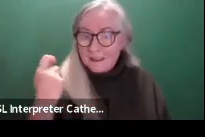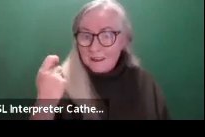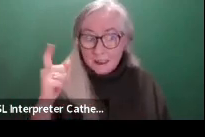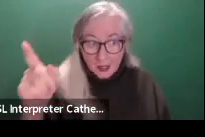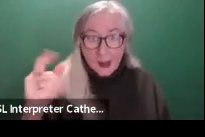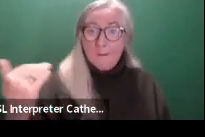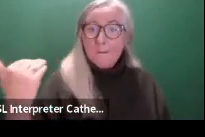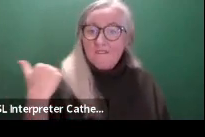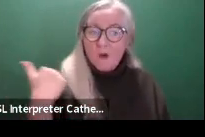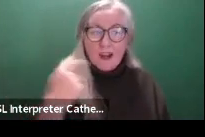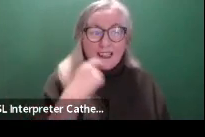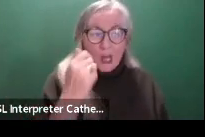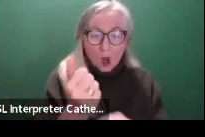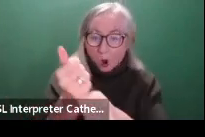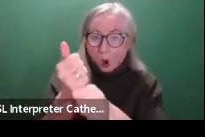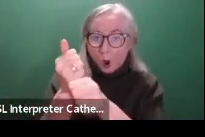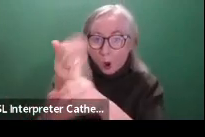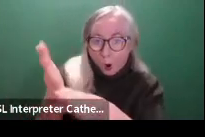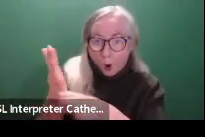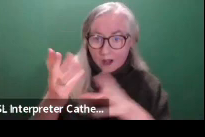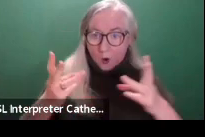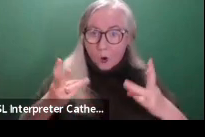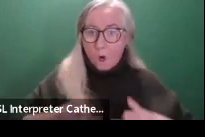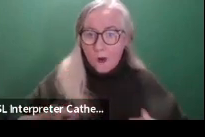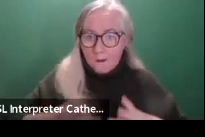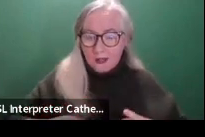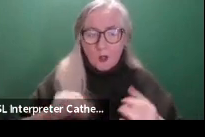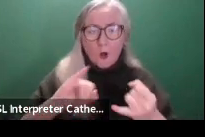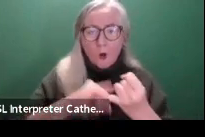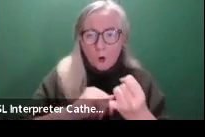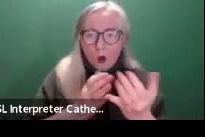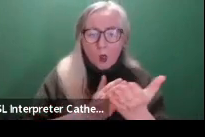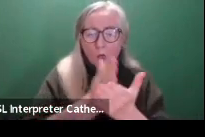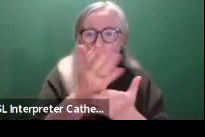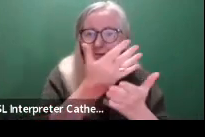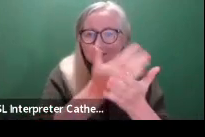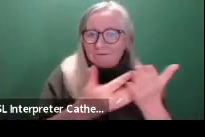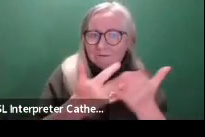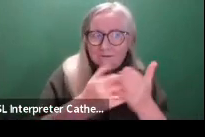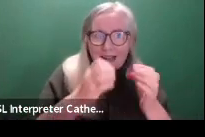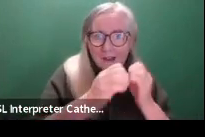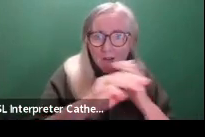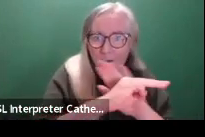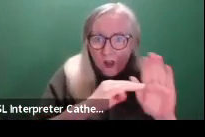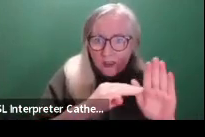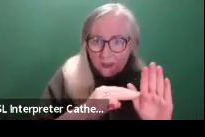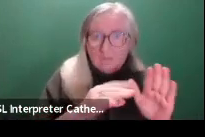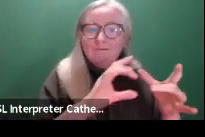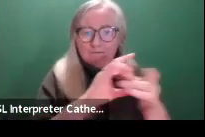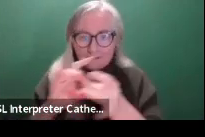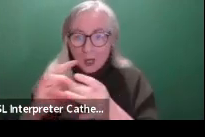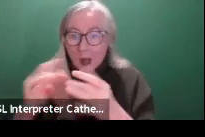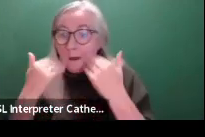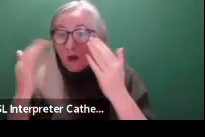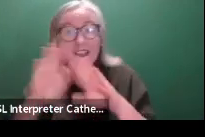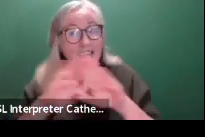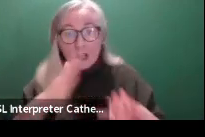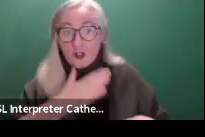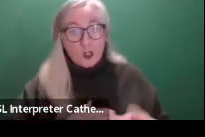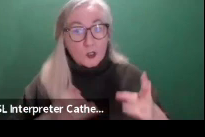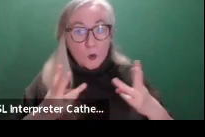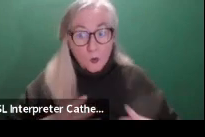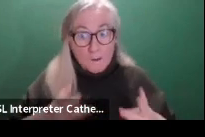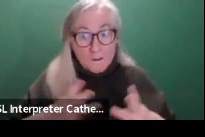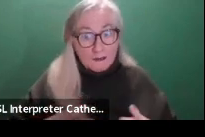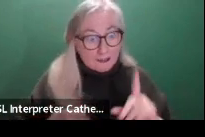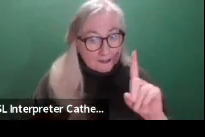to say all women who menstruate will go through menopause. But of course, we know that it's not only women who